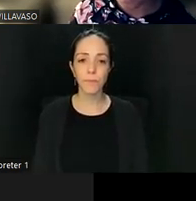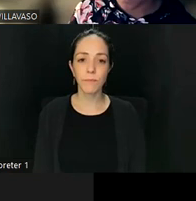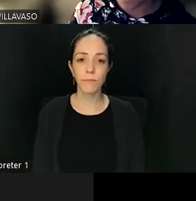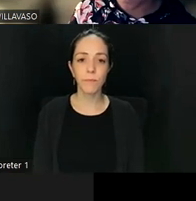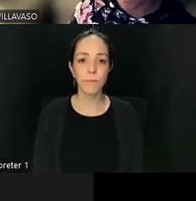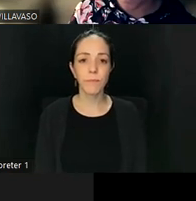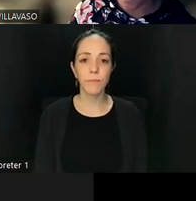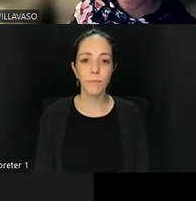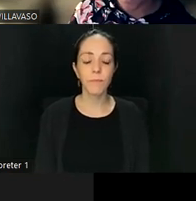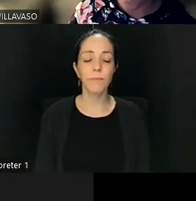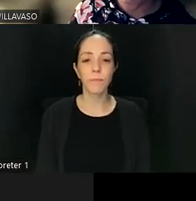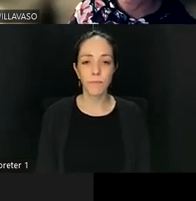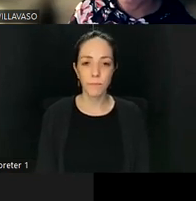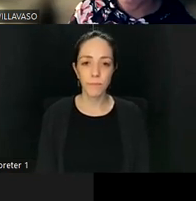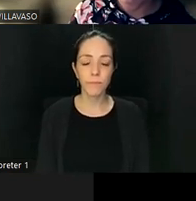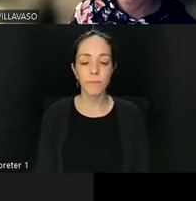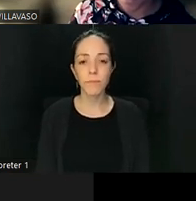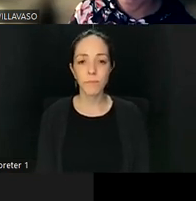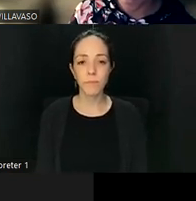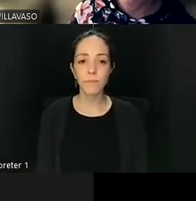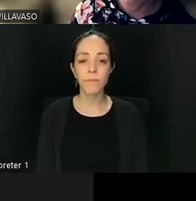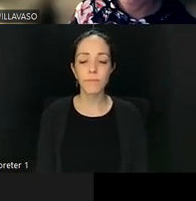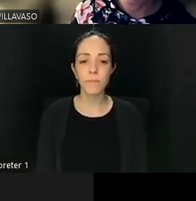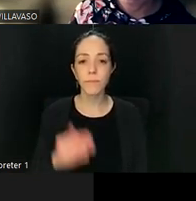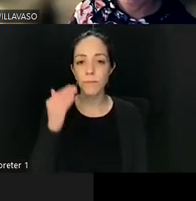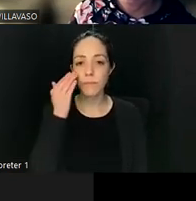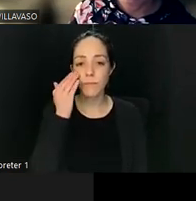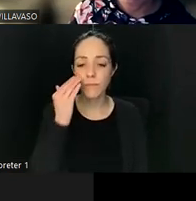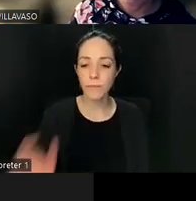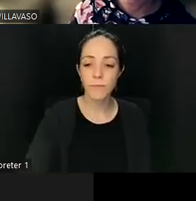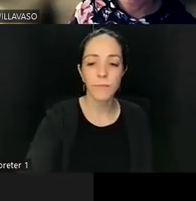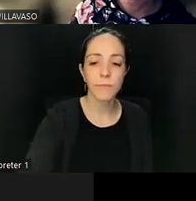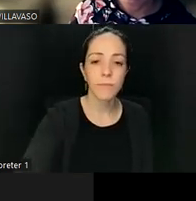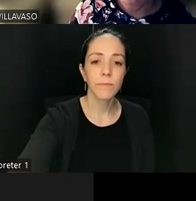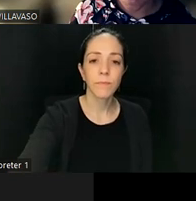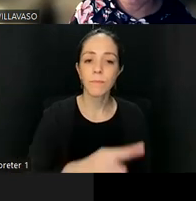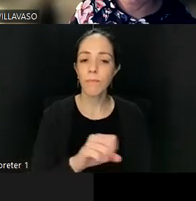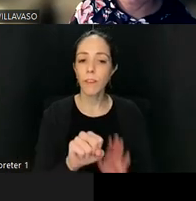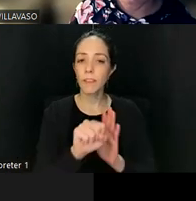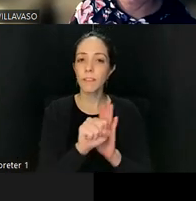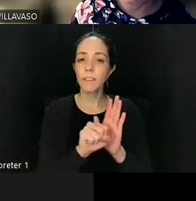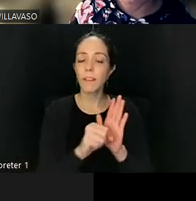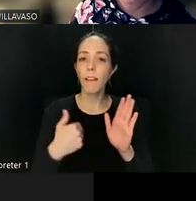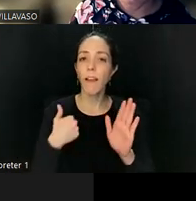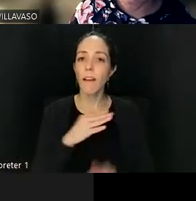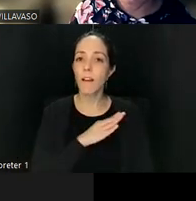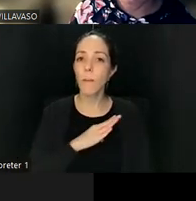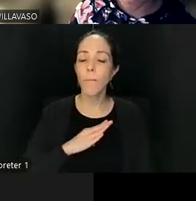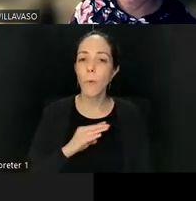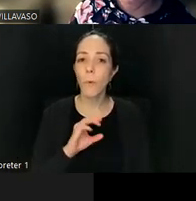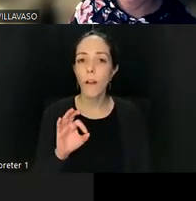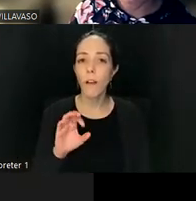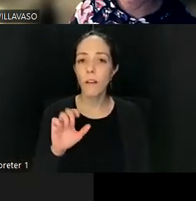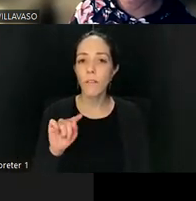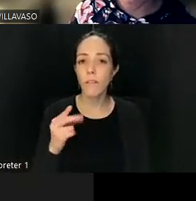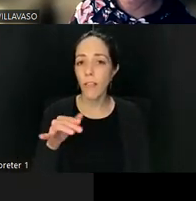I was going to say that, you know, I know the state has a board of ethics, which if, you know,